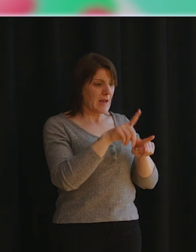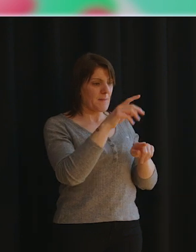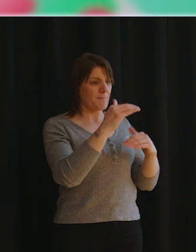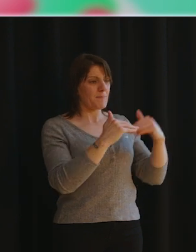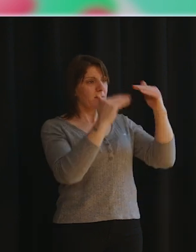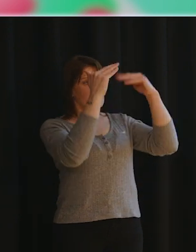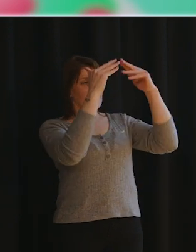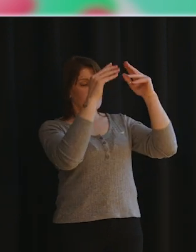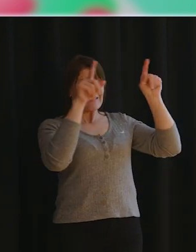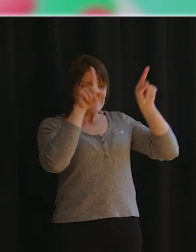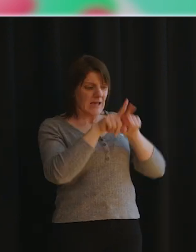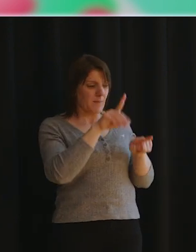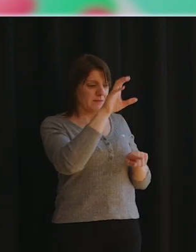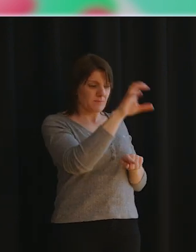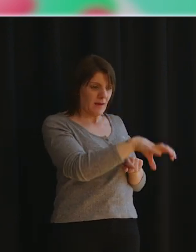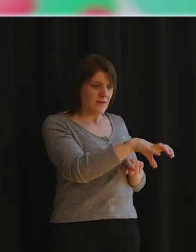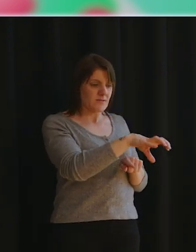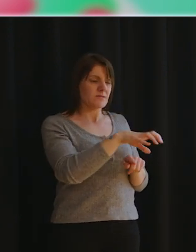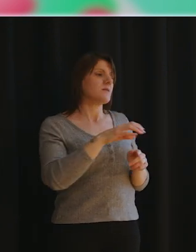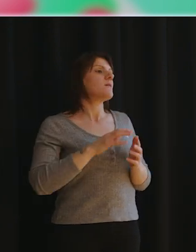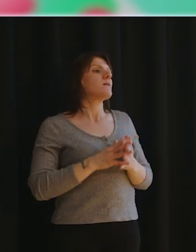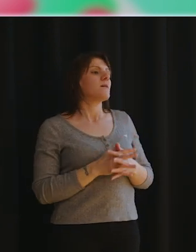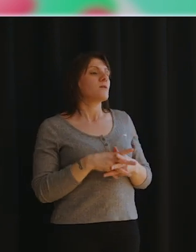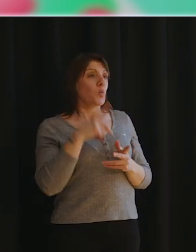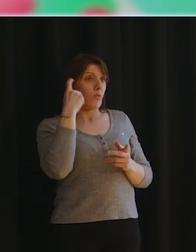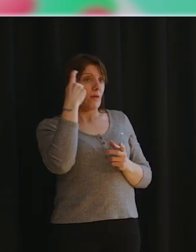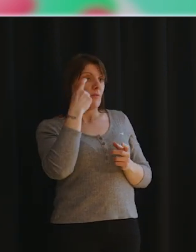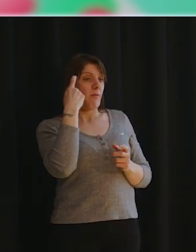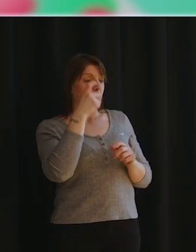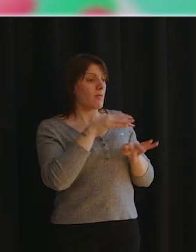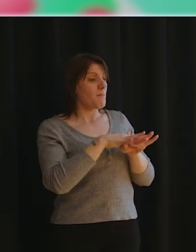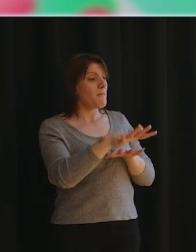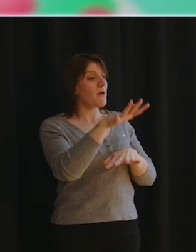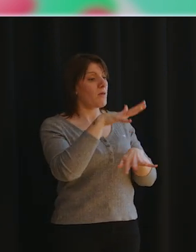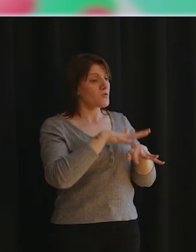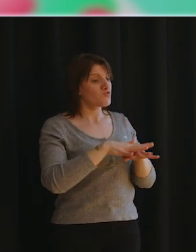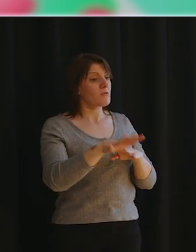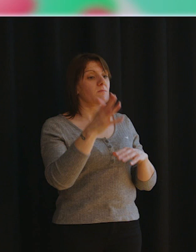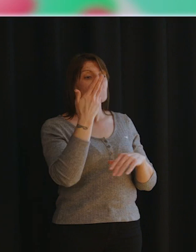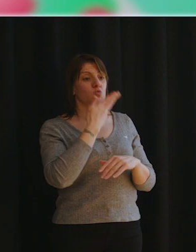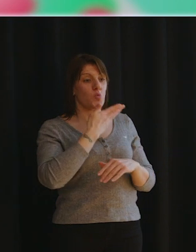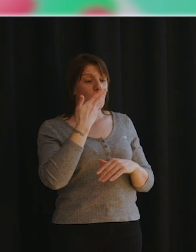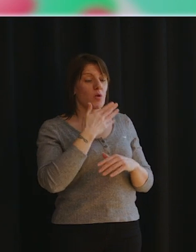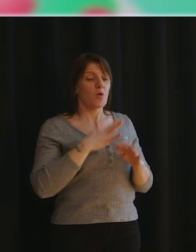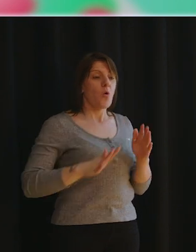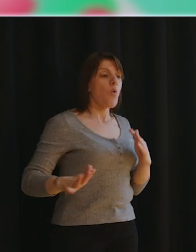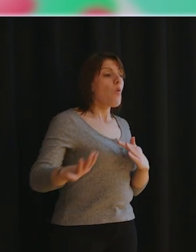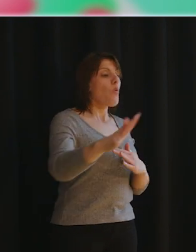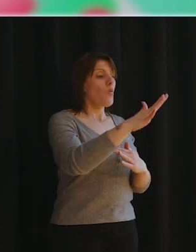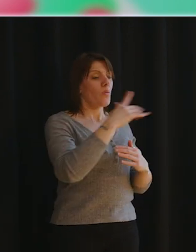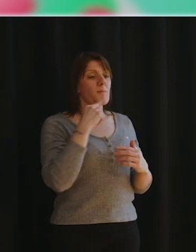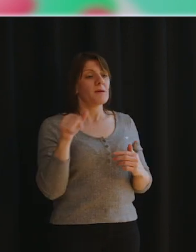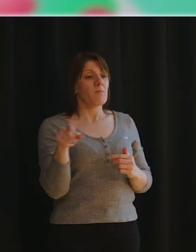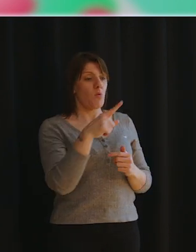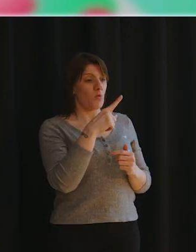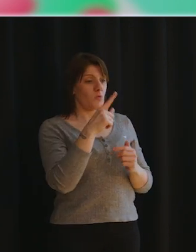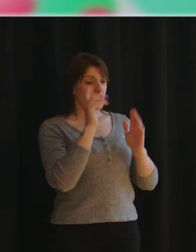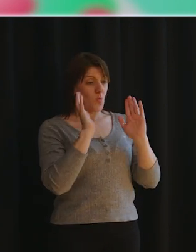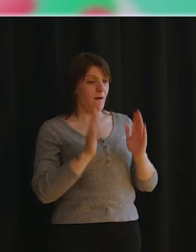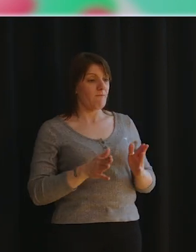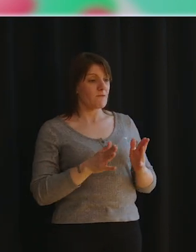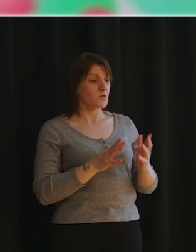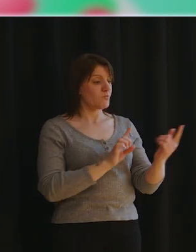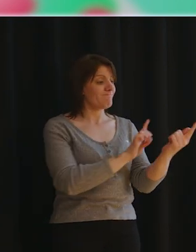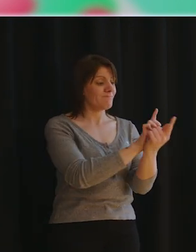think about that in terms of then the concept of a mainstream school and all the myriad of different people that you have to interact with during